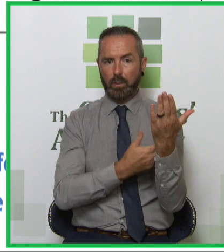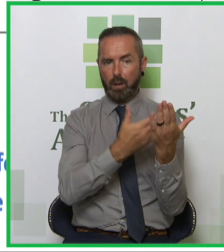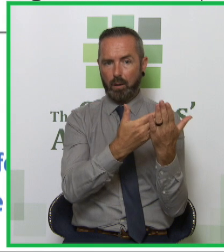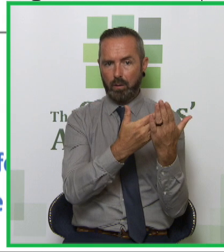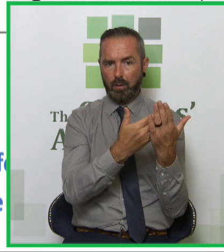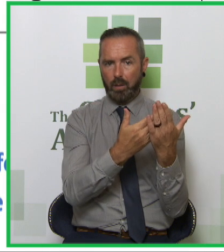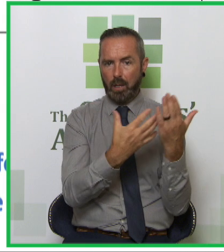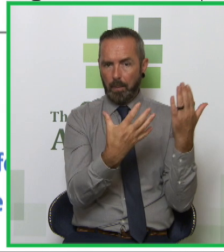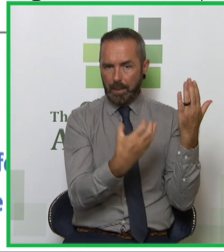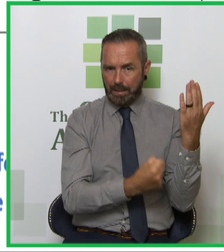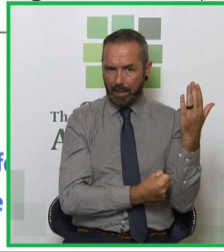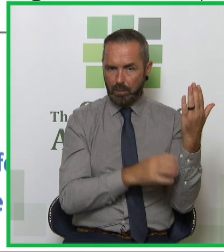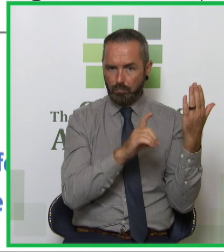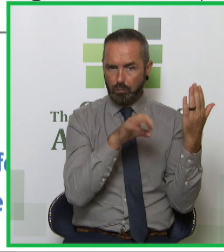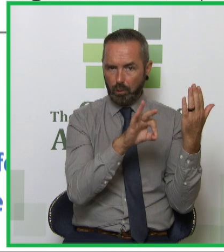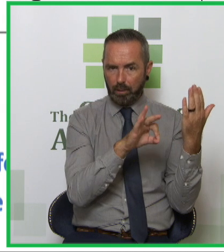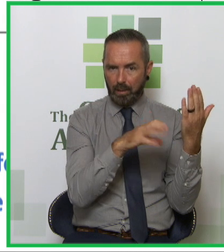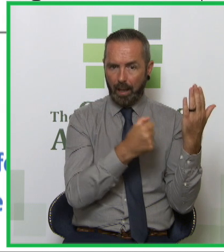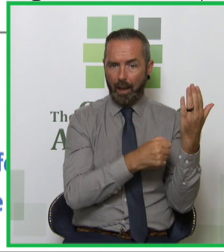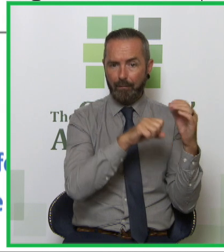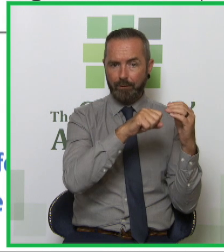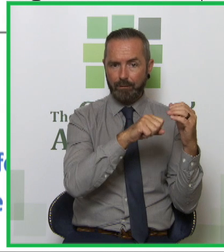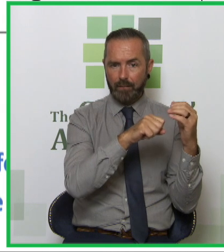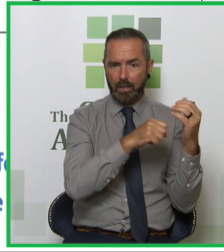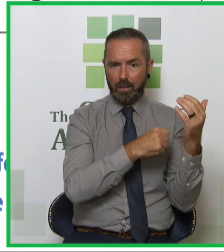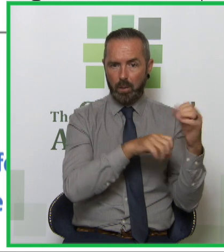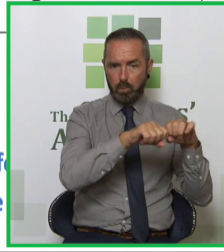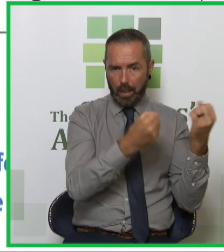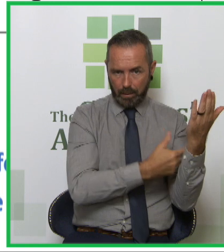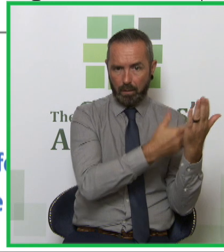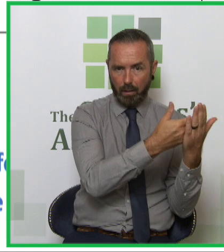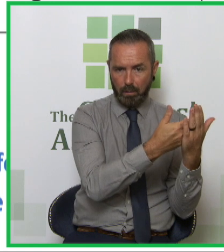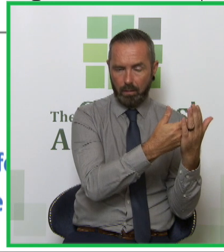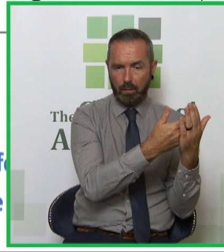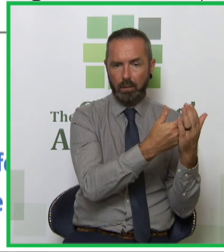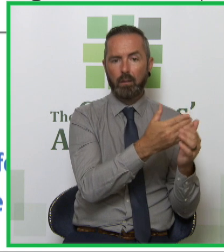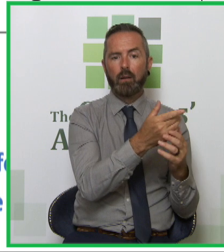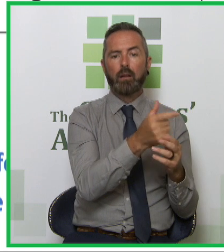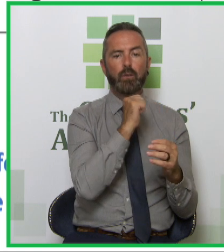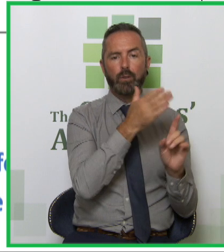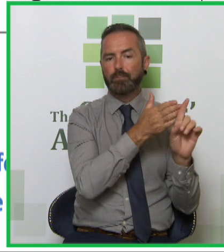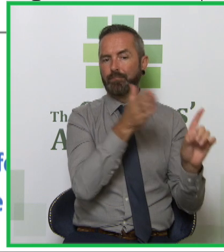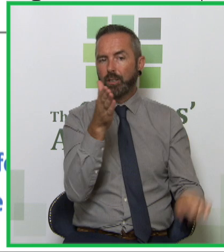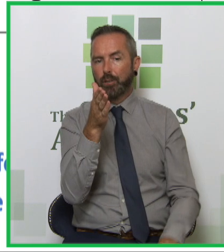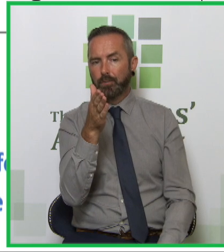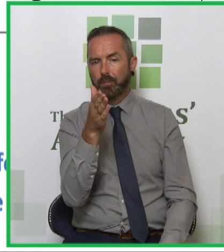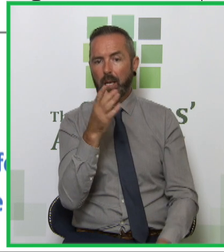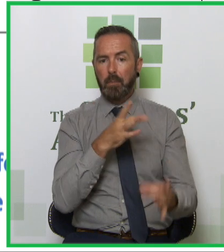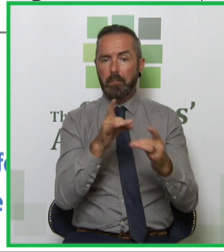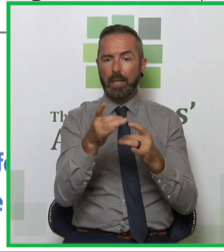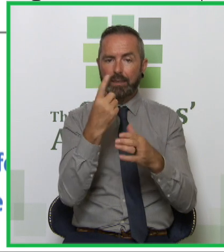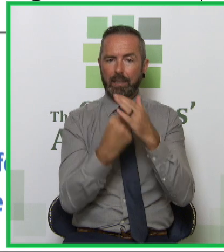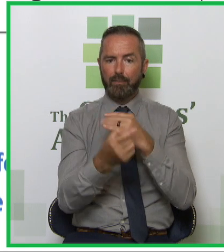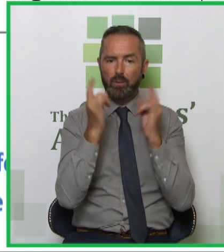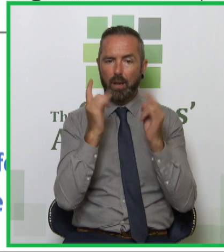the possession of drugs is criminalized, does not deter problem drug use, and it makes public and individual health worse. The